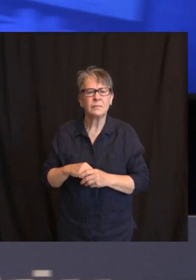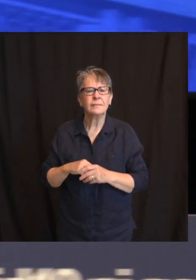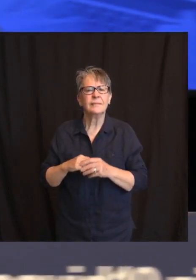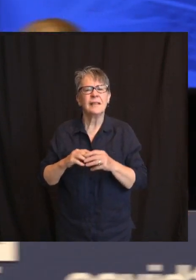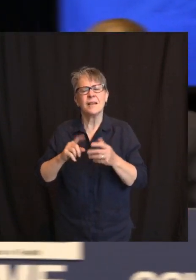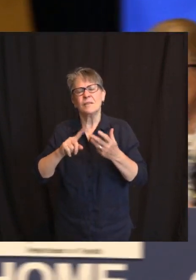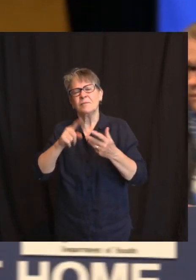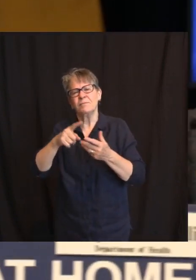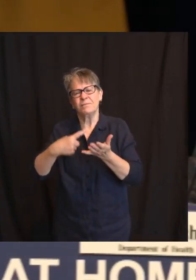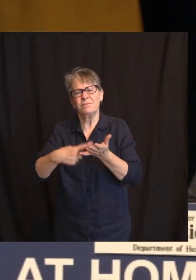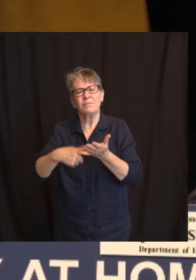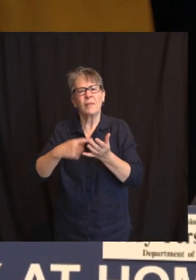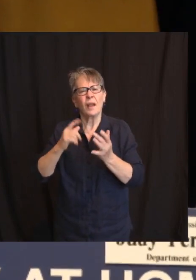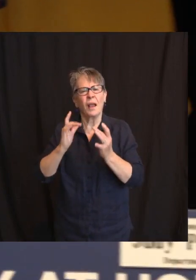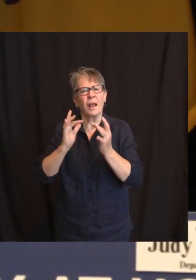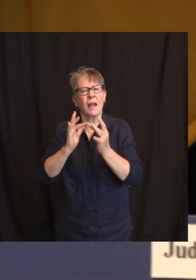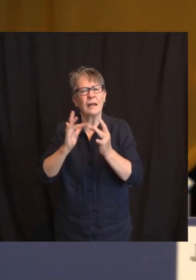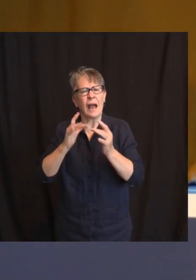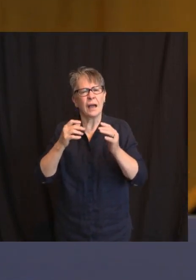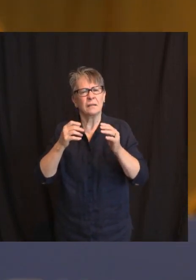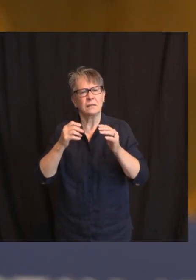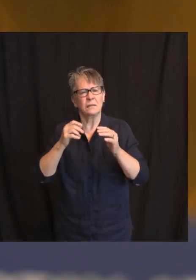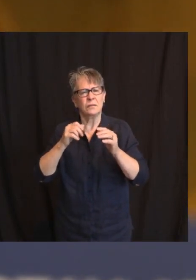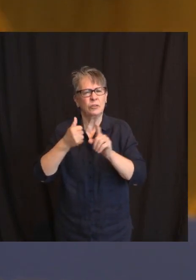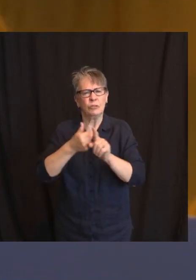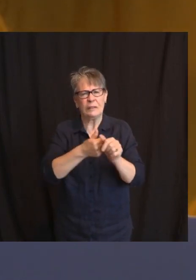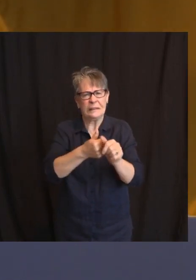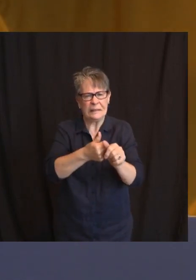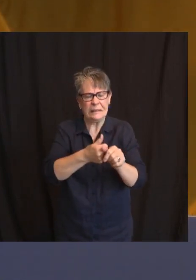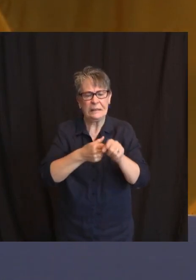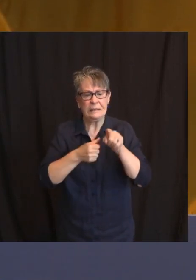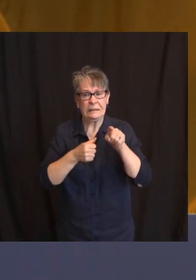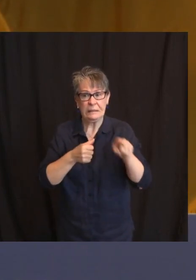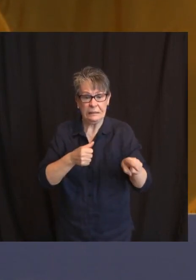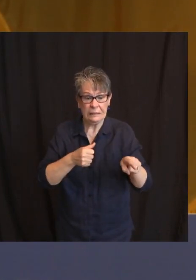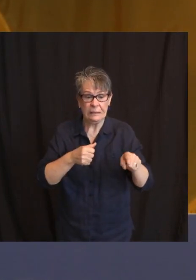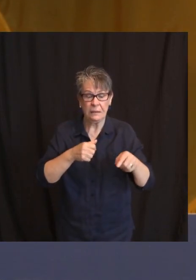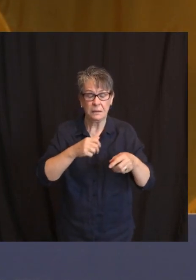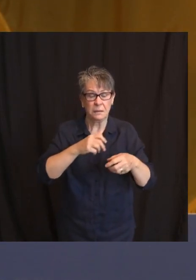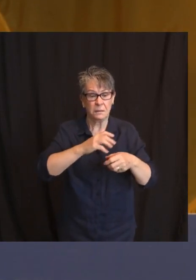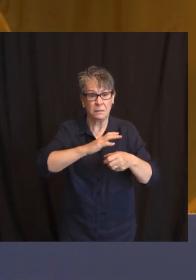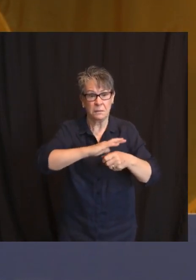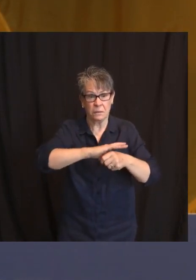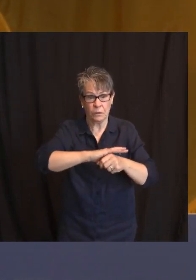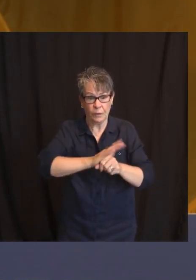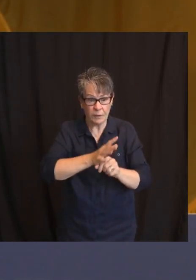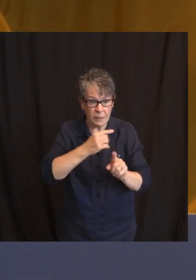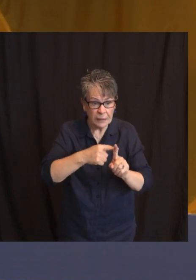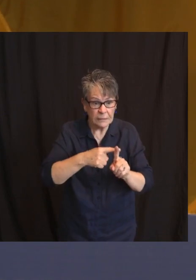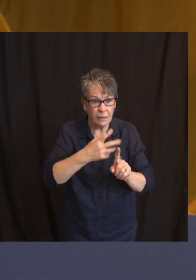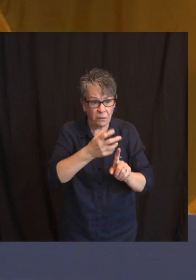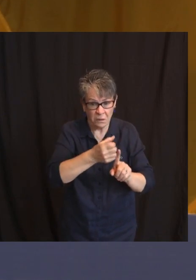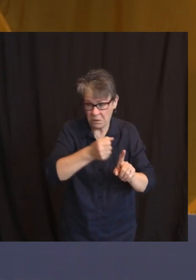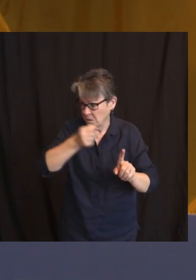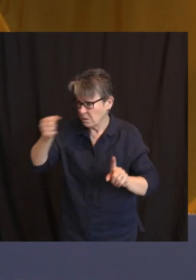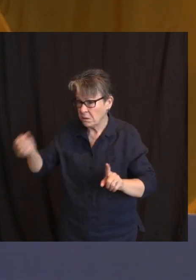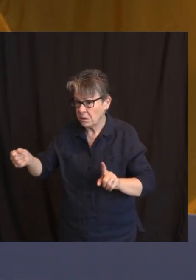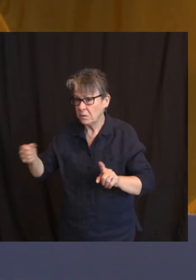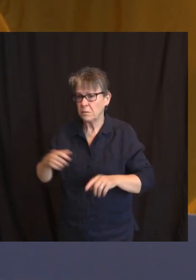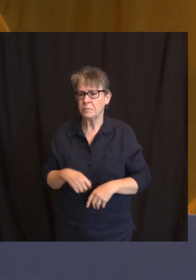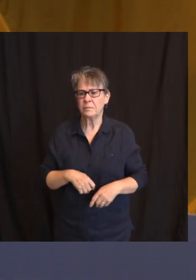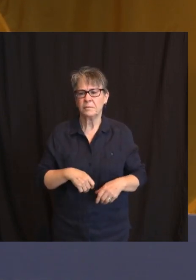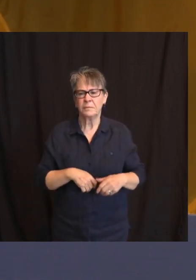contact tracing, as the governor mentioned, there'll be phone and technology, but there also may be in limited cases